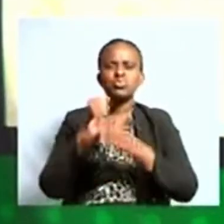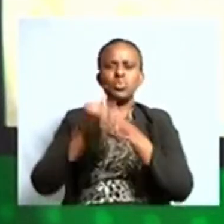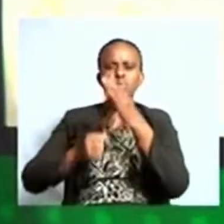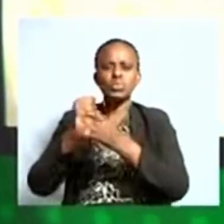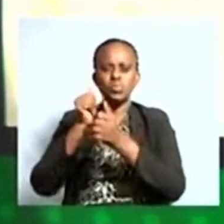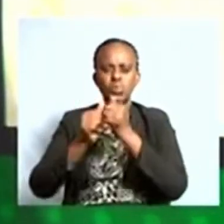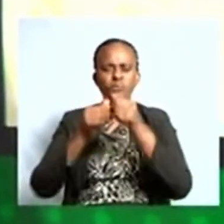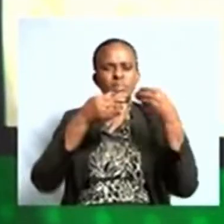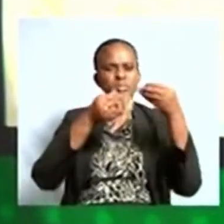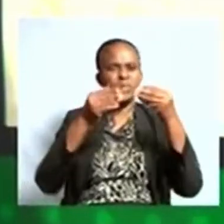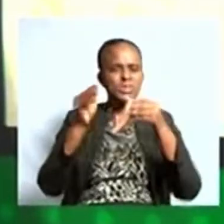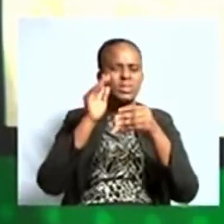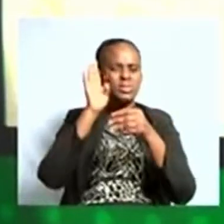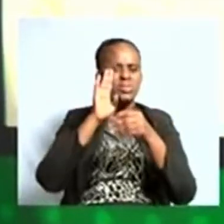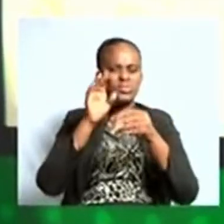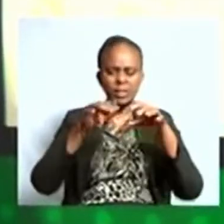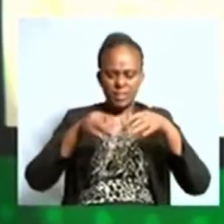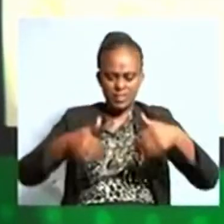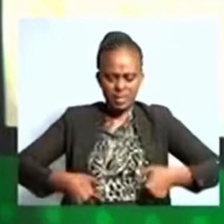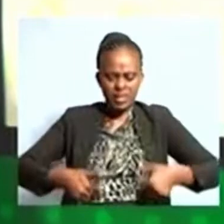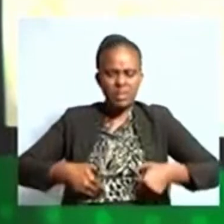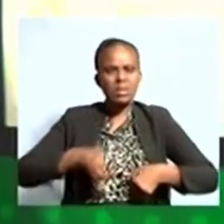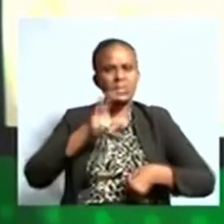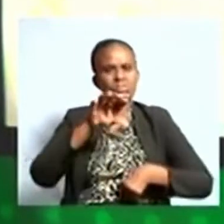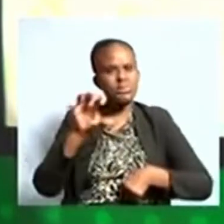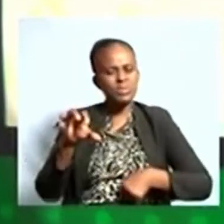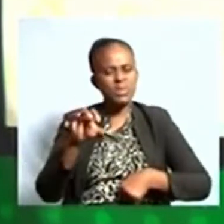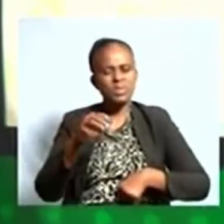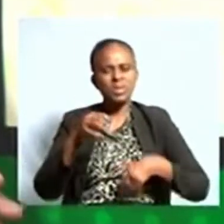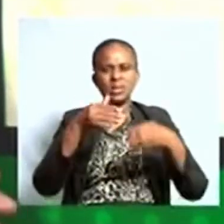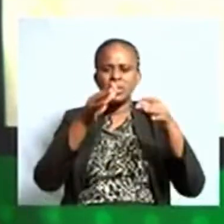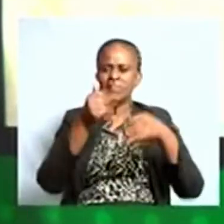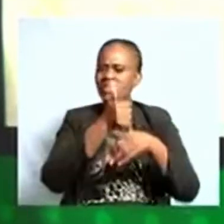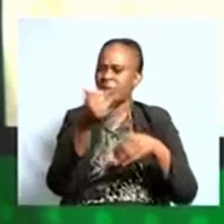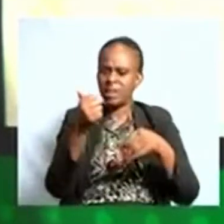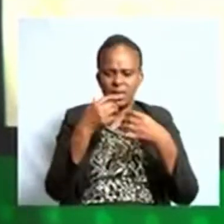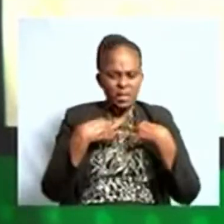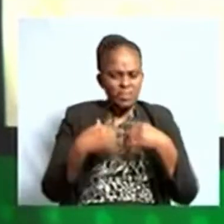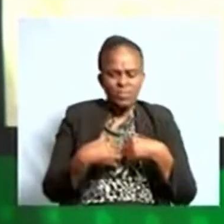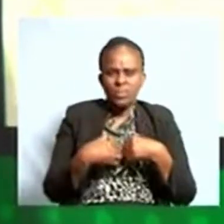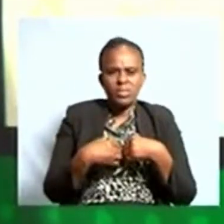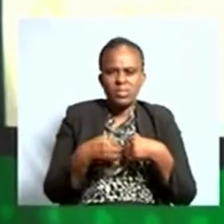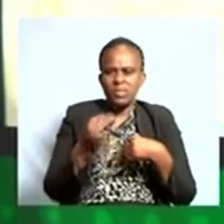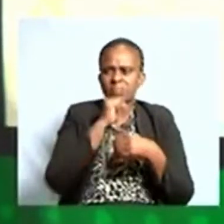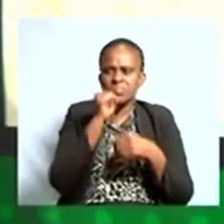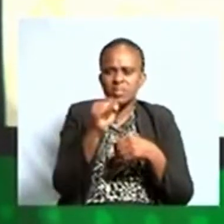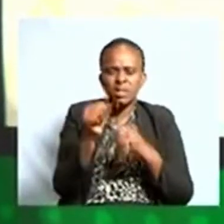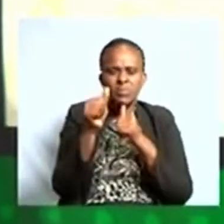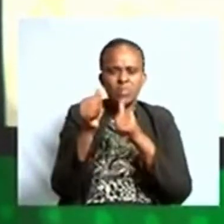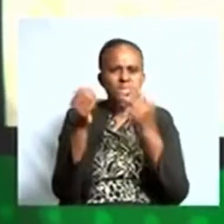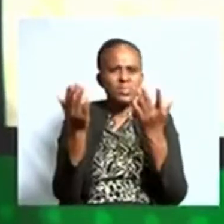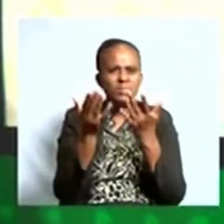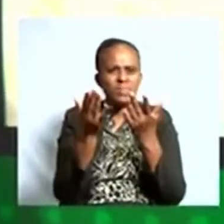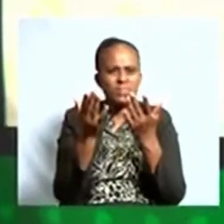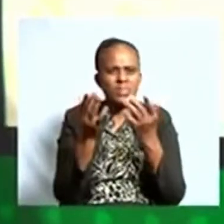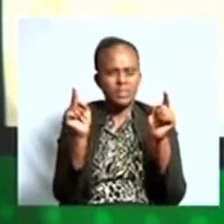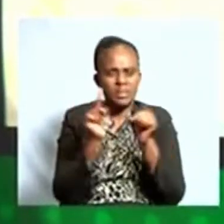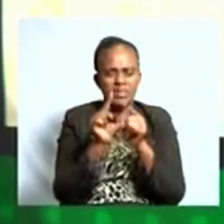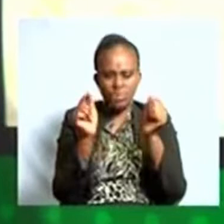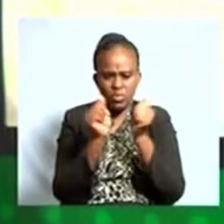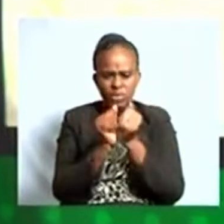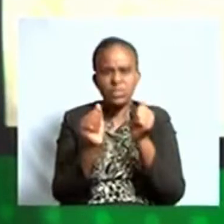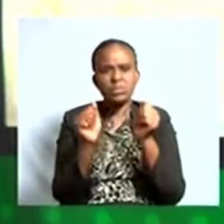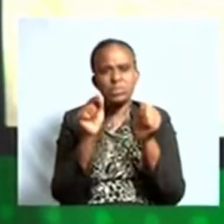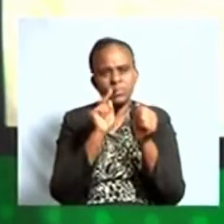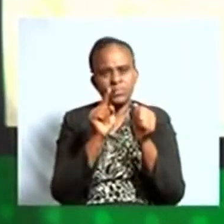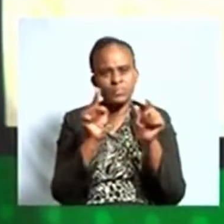is selling liquor to young children, which is selling liquor to anybody, regardless of the age. And then, coupled with that,